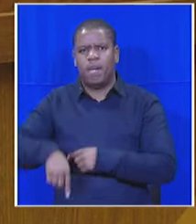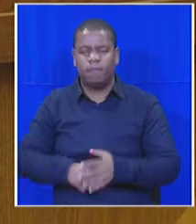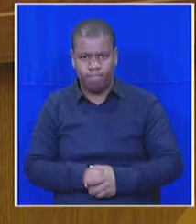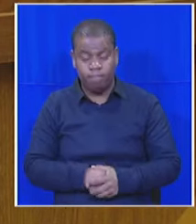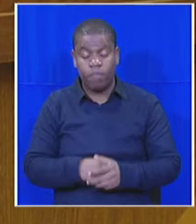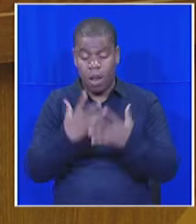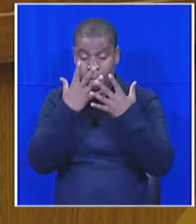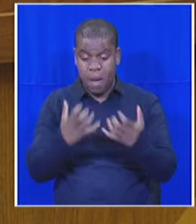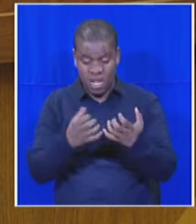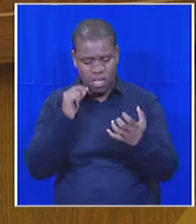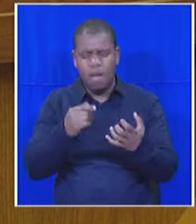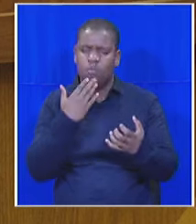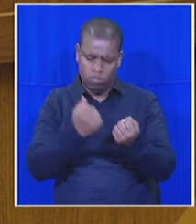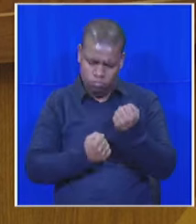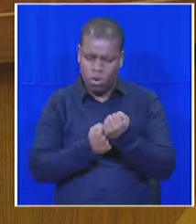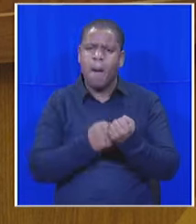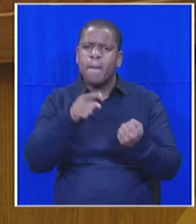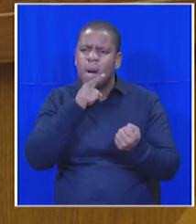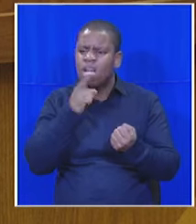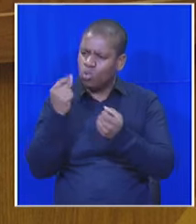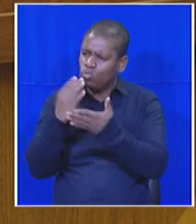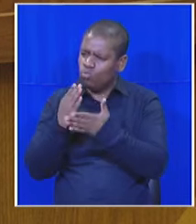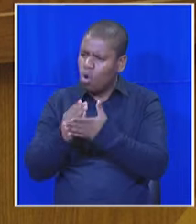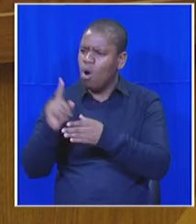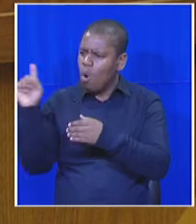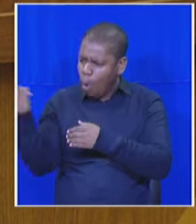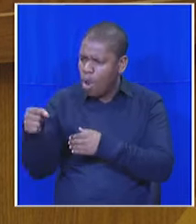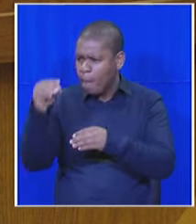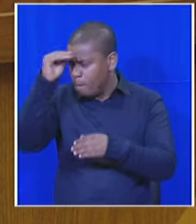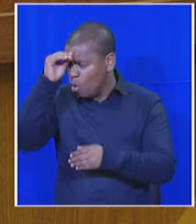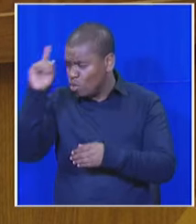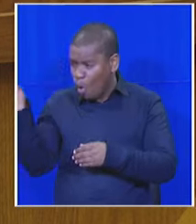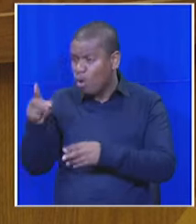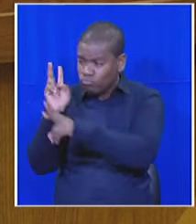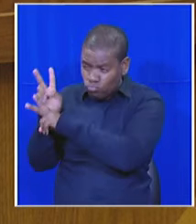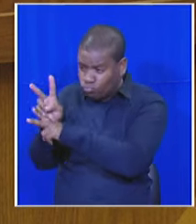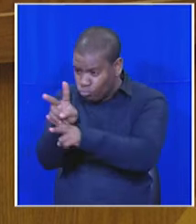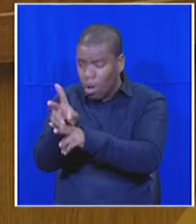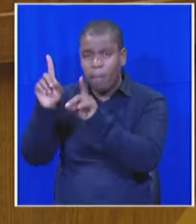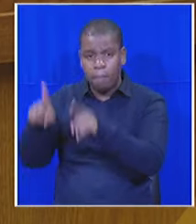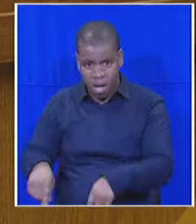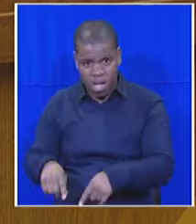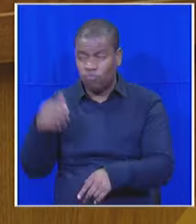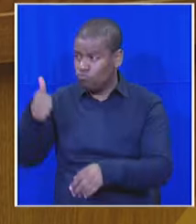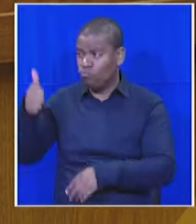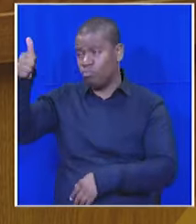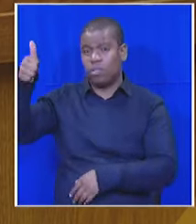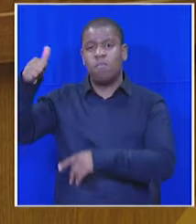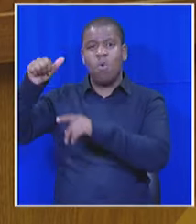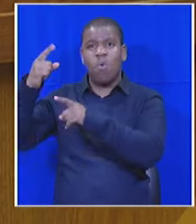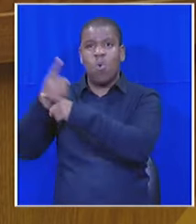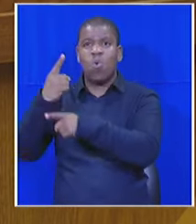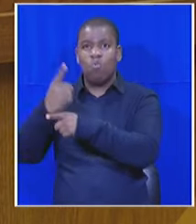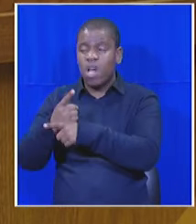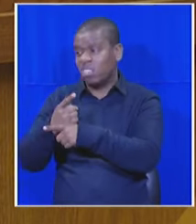budget, but please look after all the policemen, not only station commanders who want to keep the records low so that they